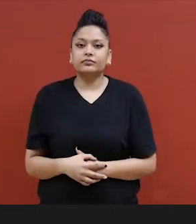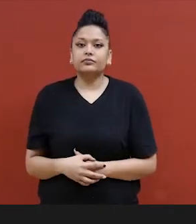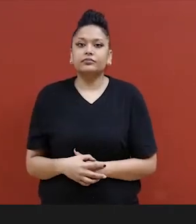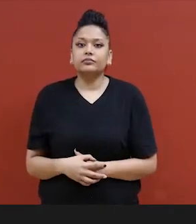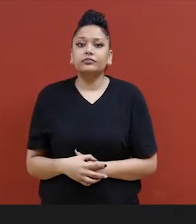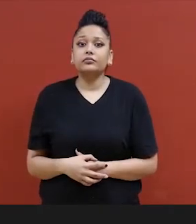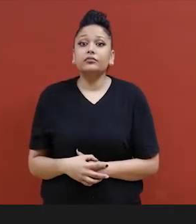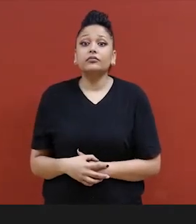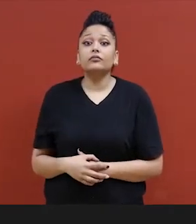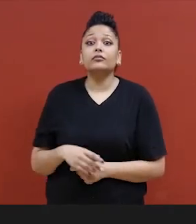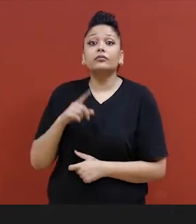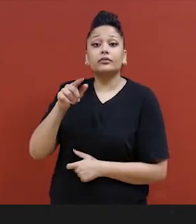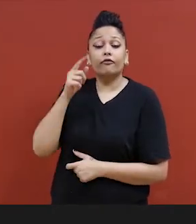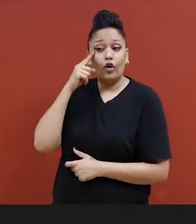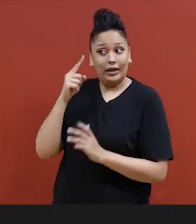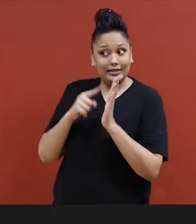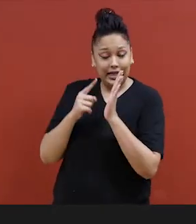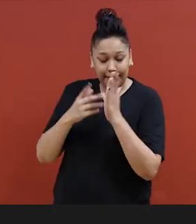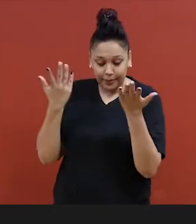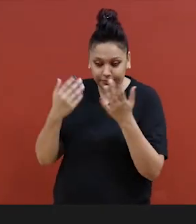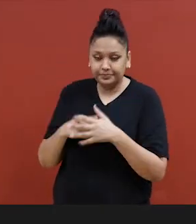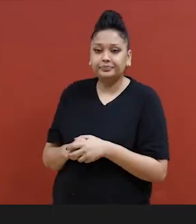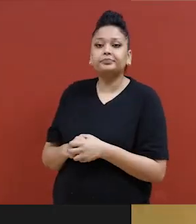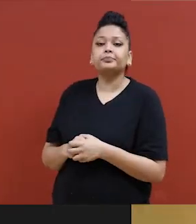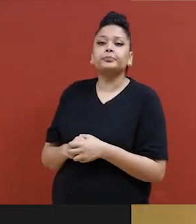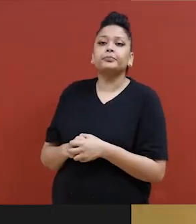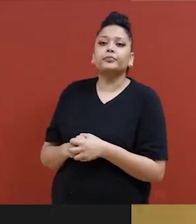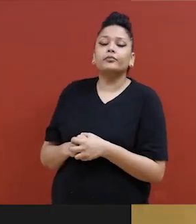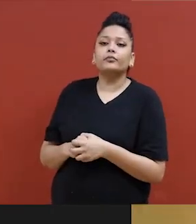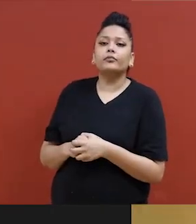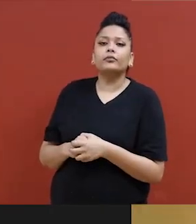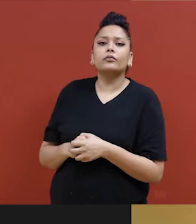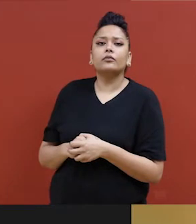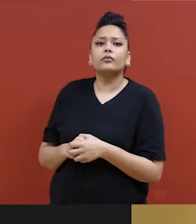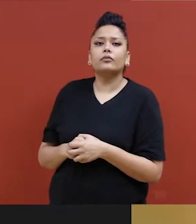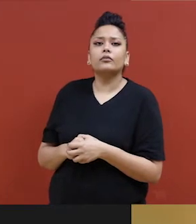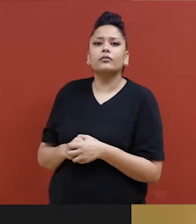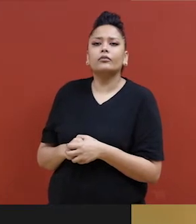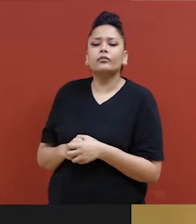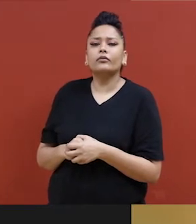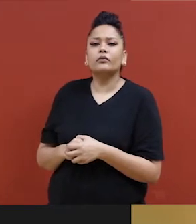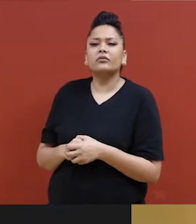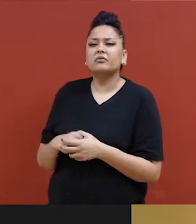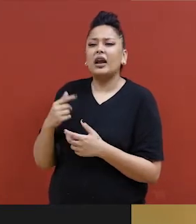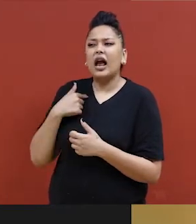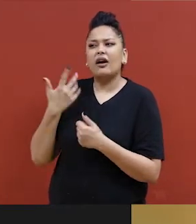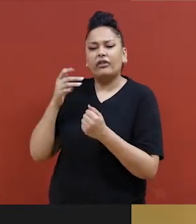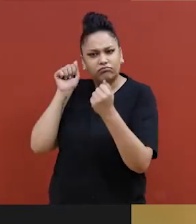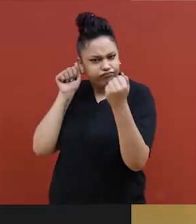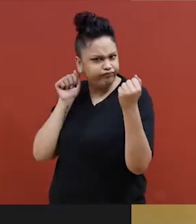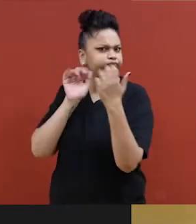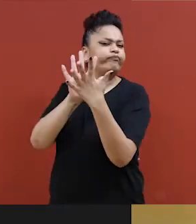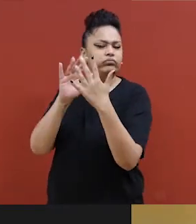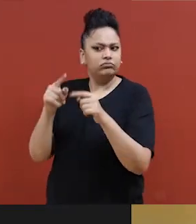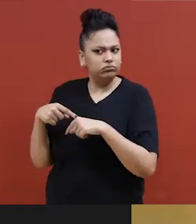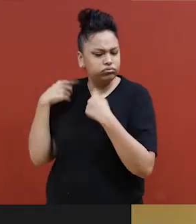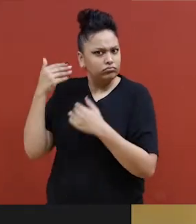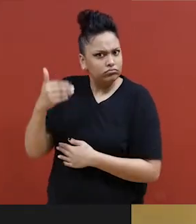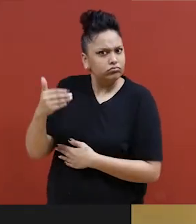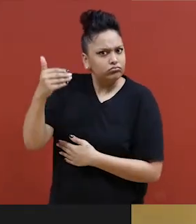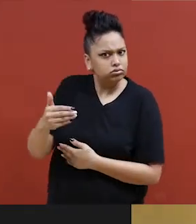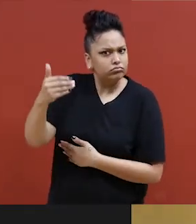trauma. Another example that I've encountered many times